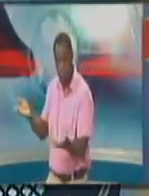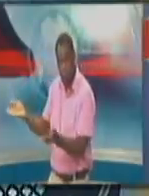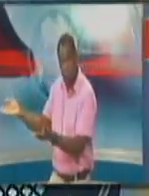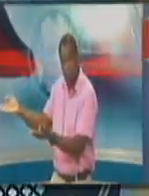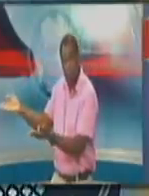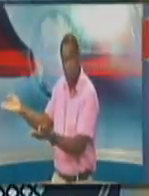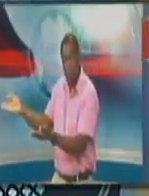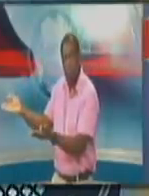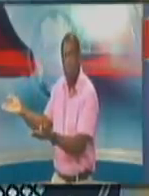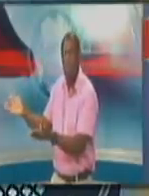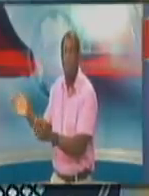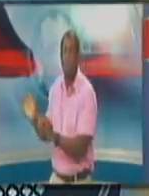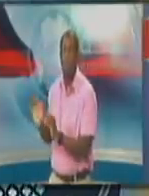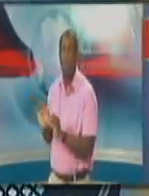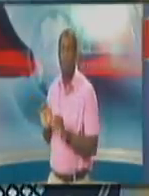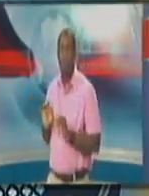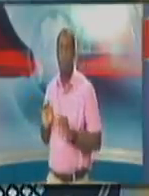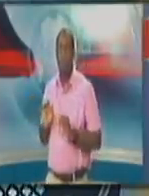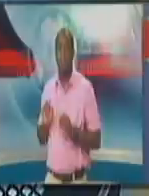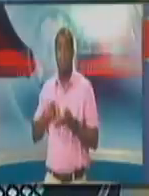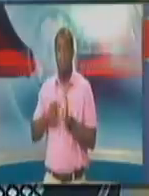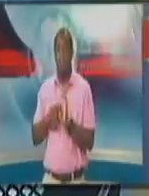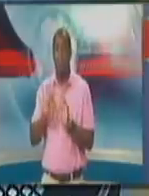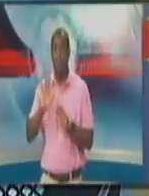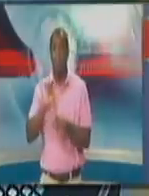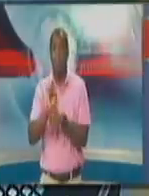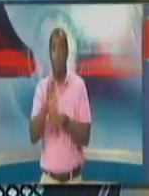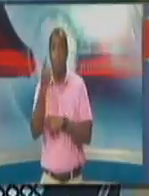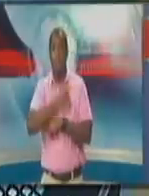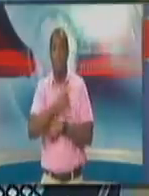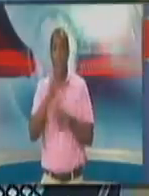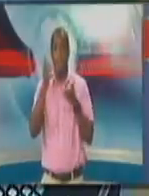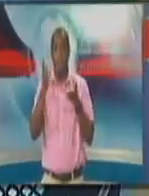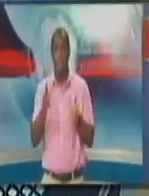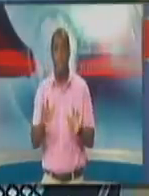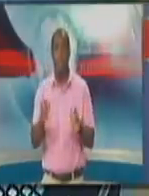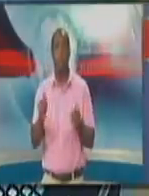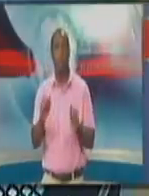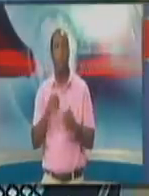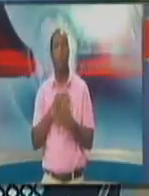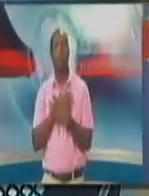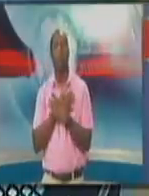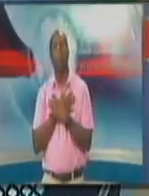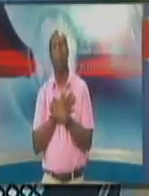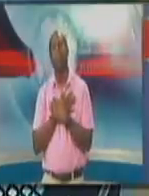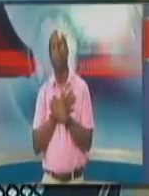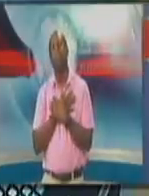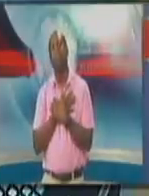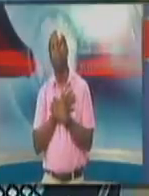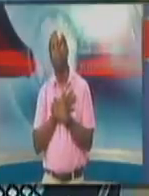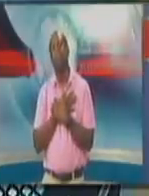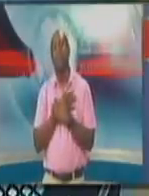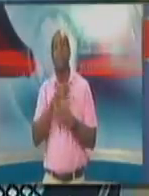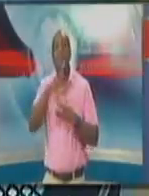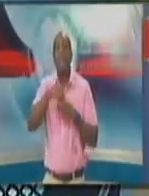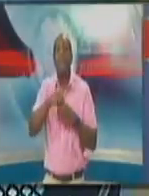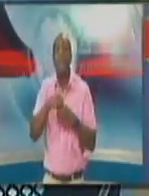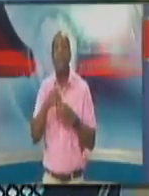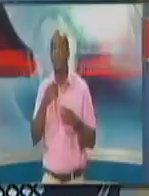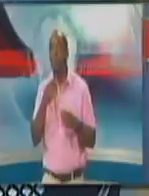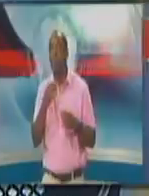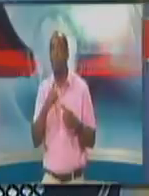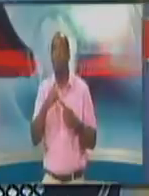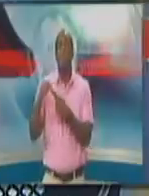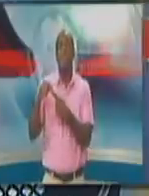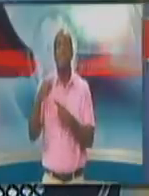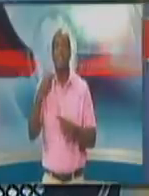your work day. So you do relaxing things, you engage in your hobbies, you pay attention to your spirituality, you do all those